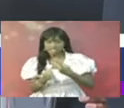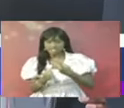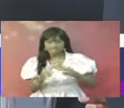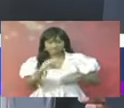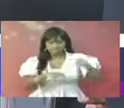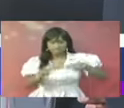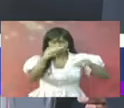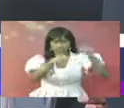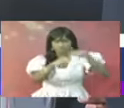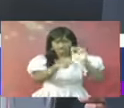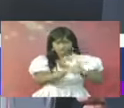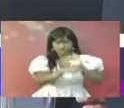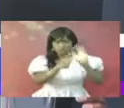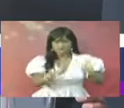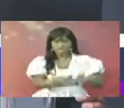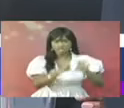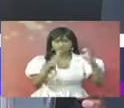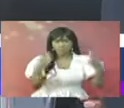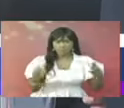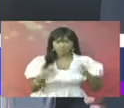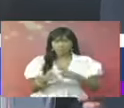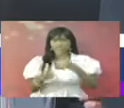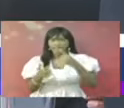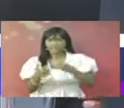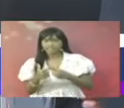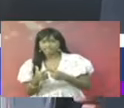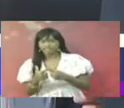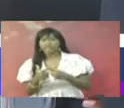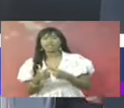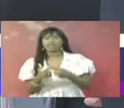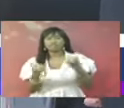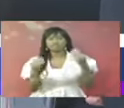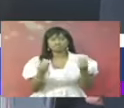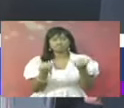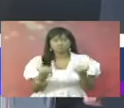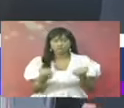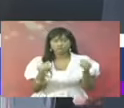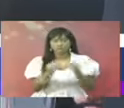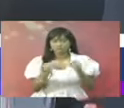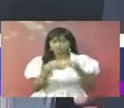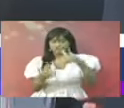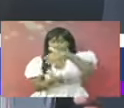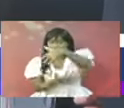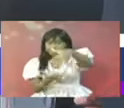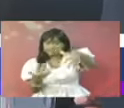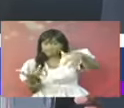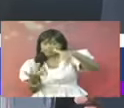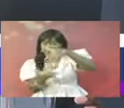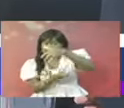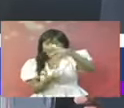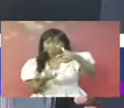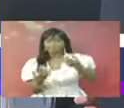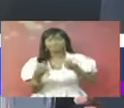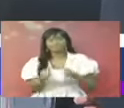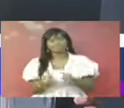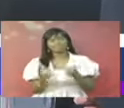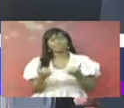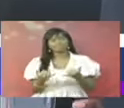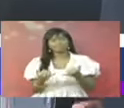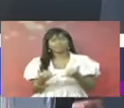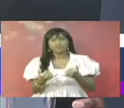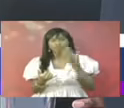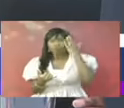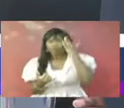back out, bringing everybody else back out, and the additional interaction that's happening in the population since we've